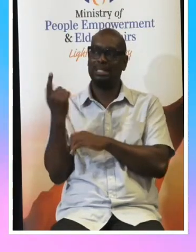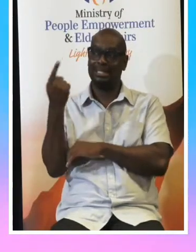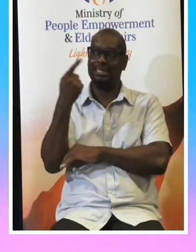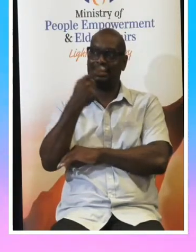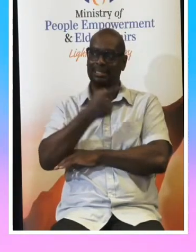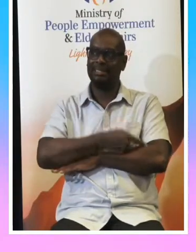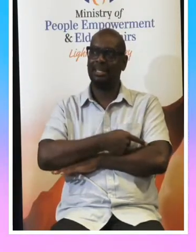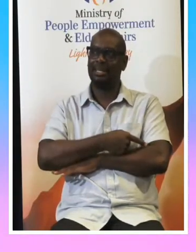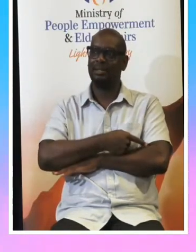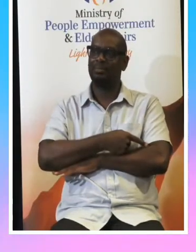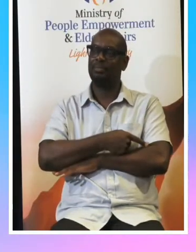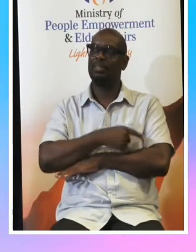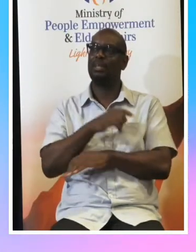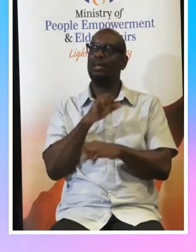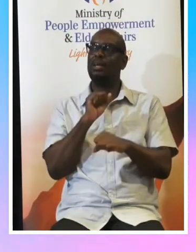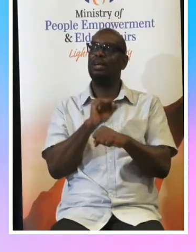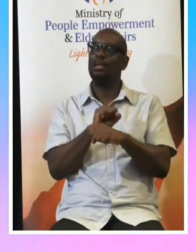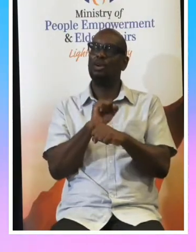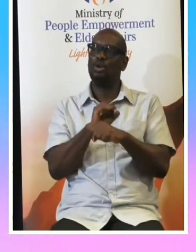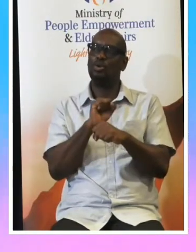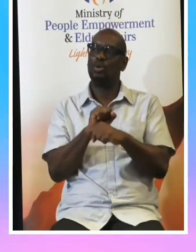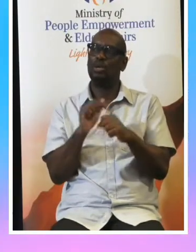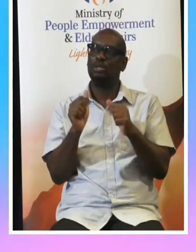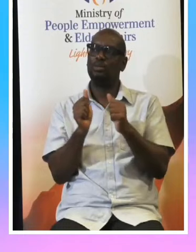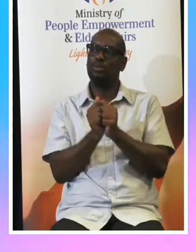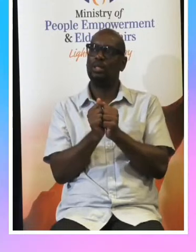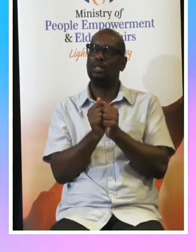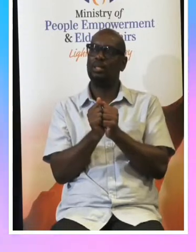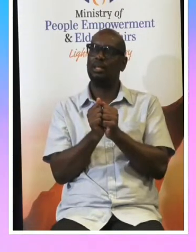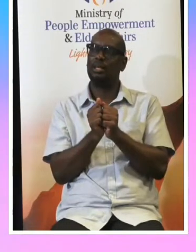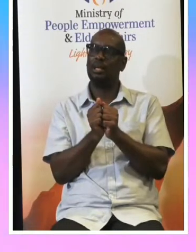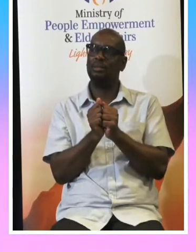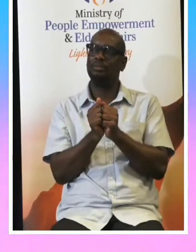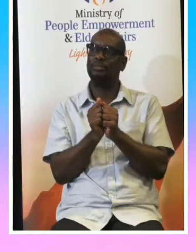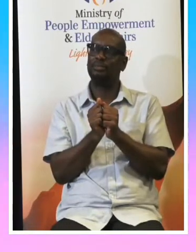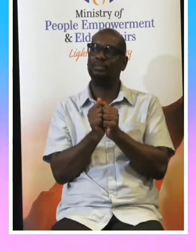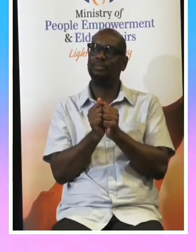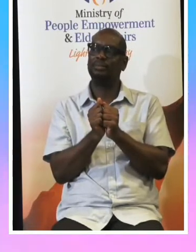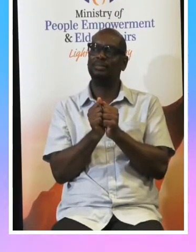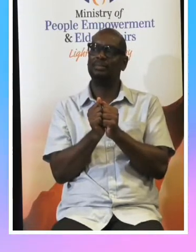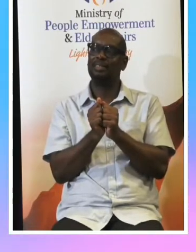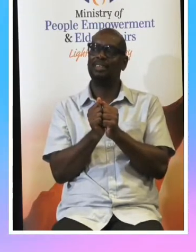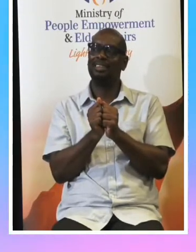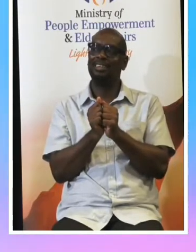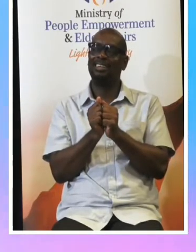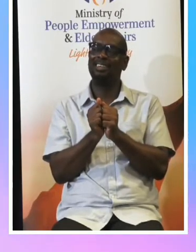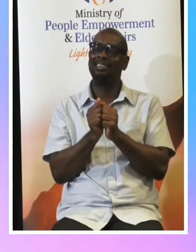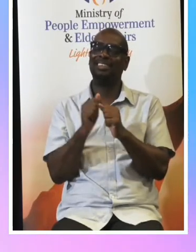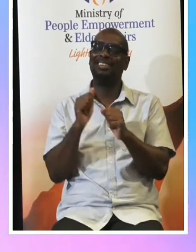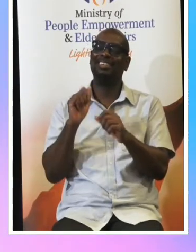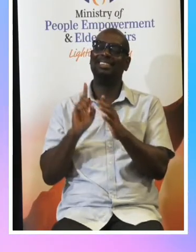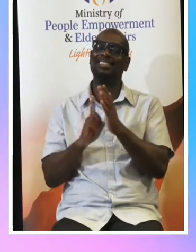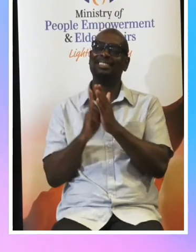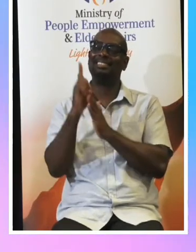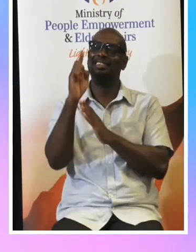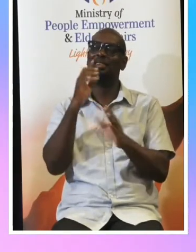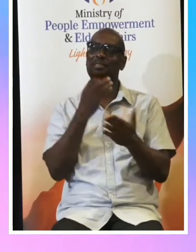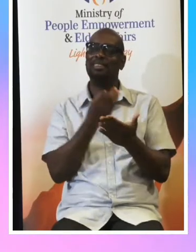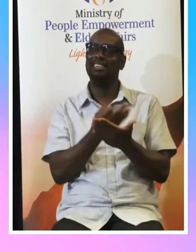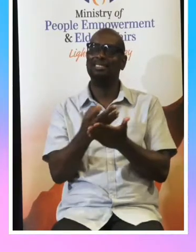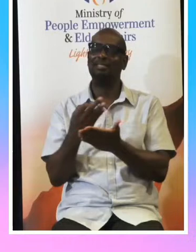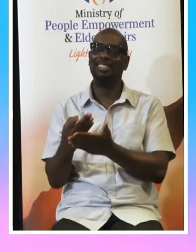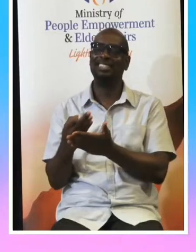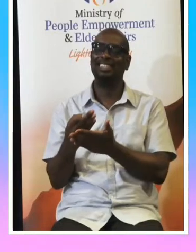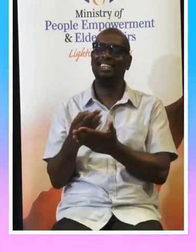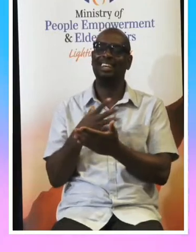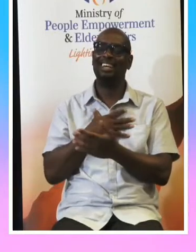Nations Development Fund. He has been public relations consultant in terms of youth camps